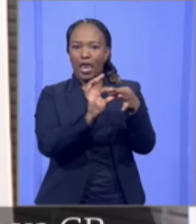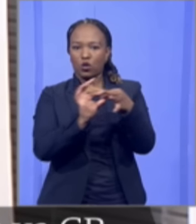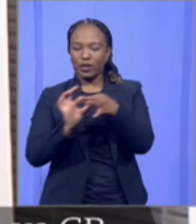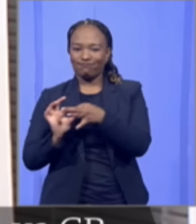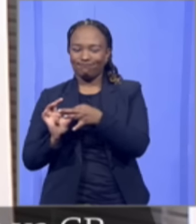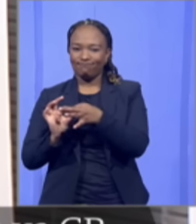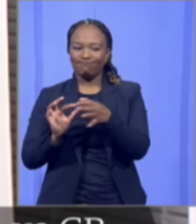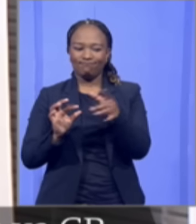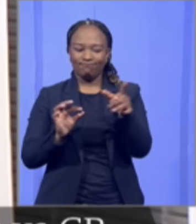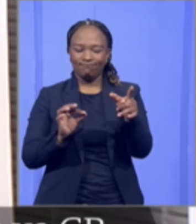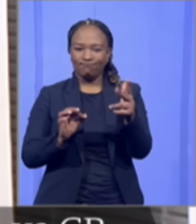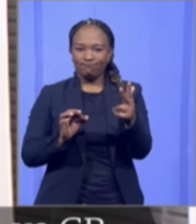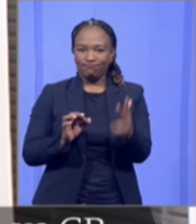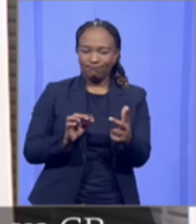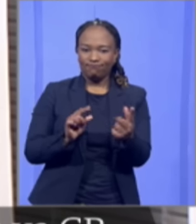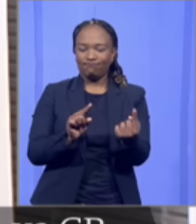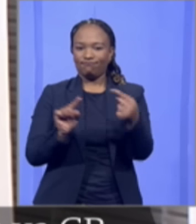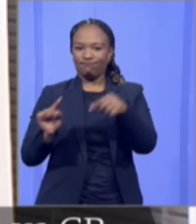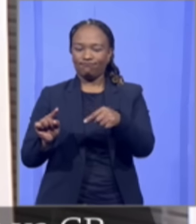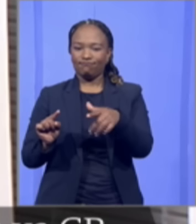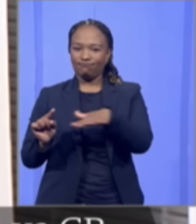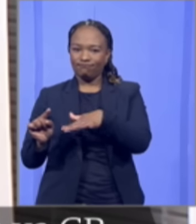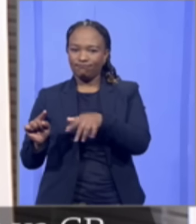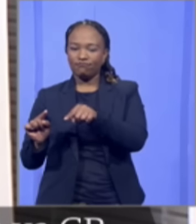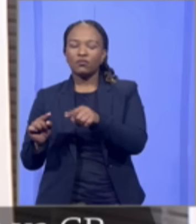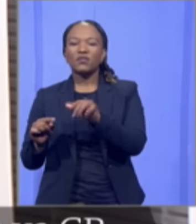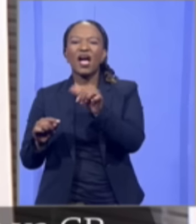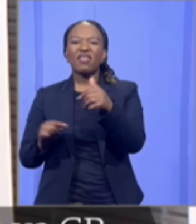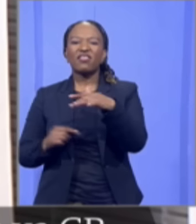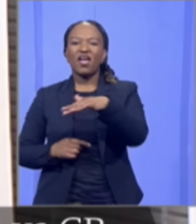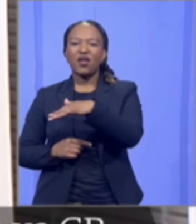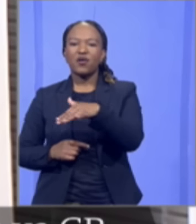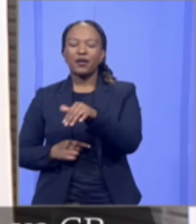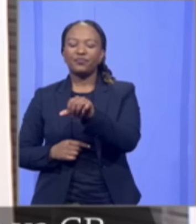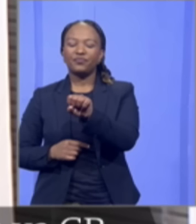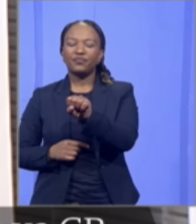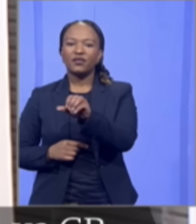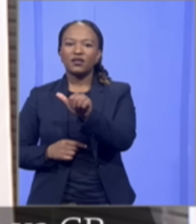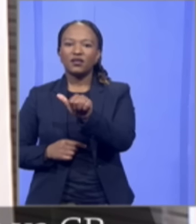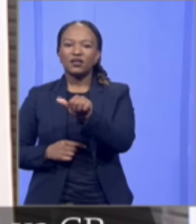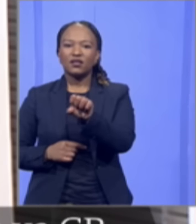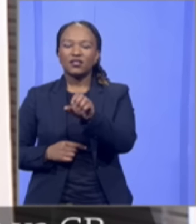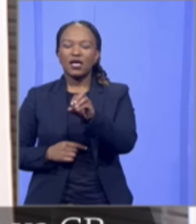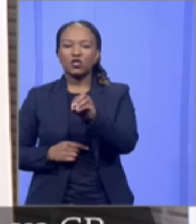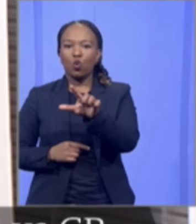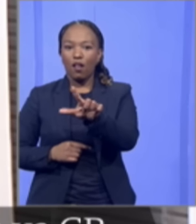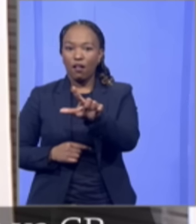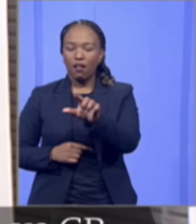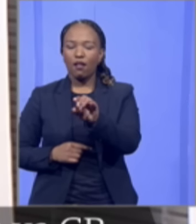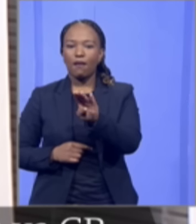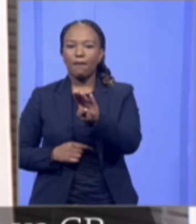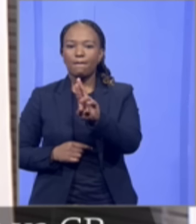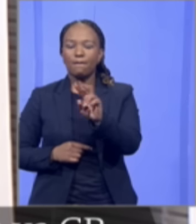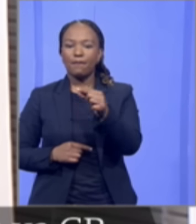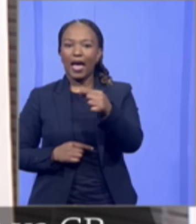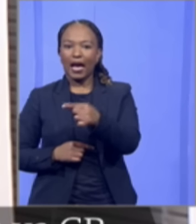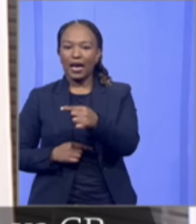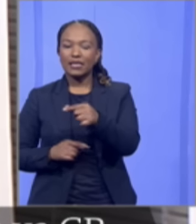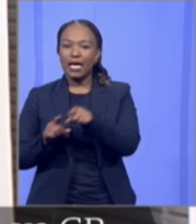further convinced an area like Sasolburg that might be in the Free State, but it might grow towards